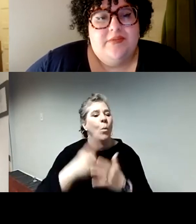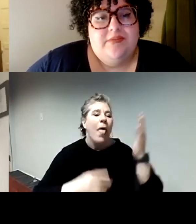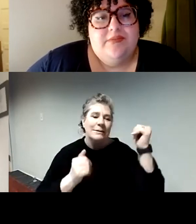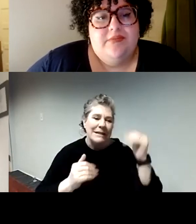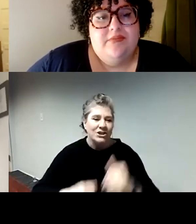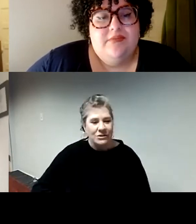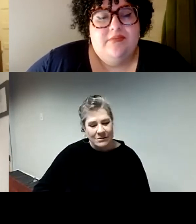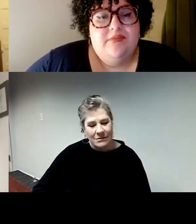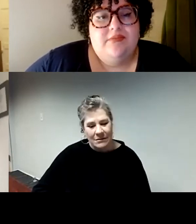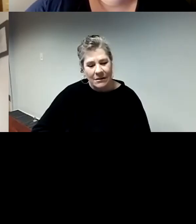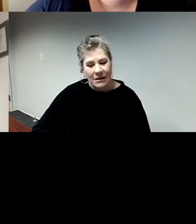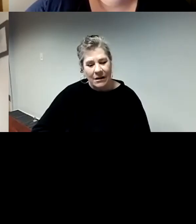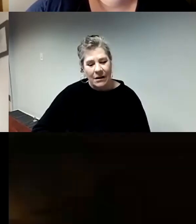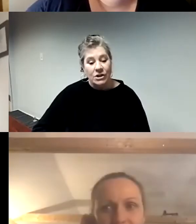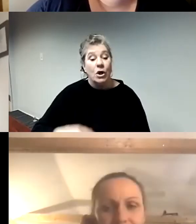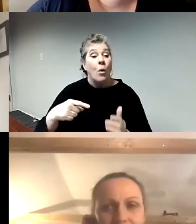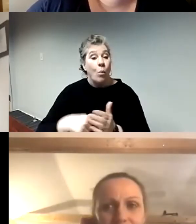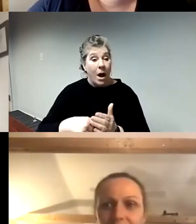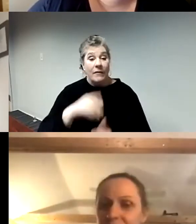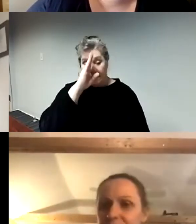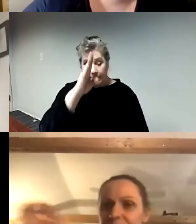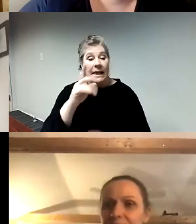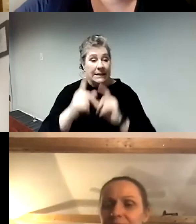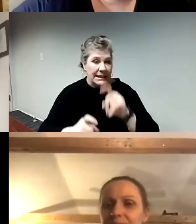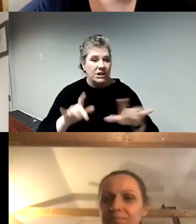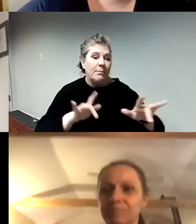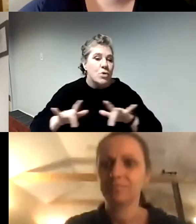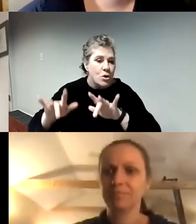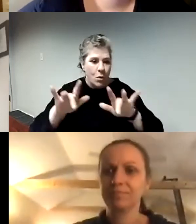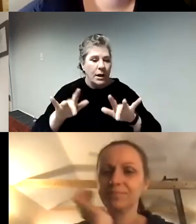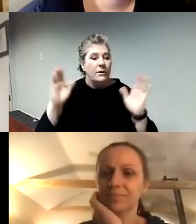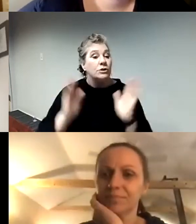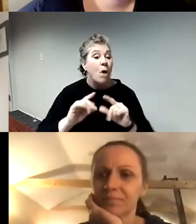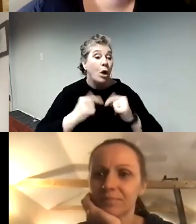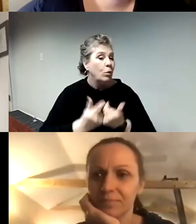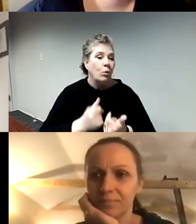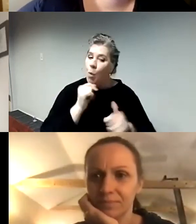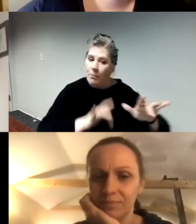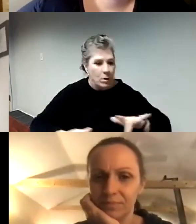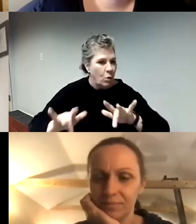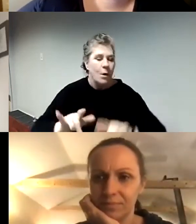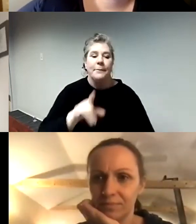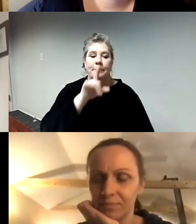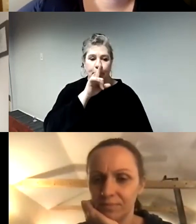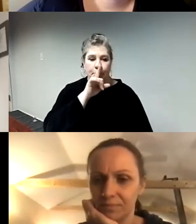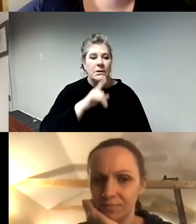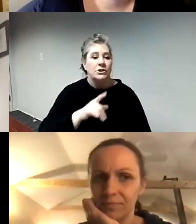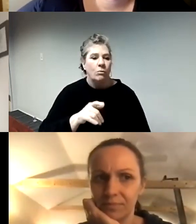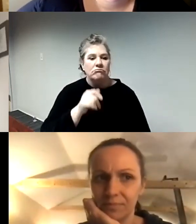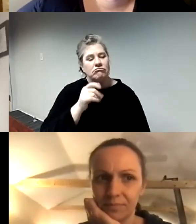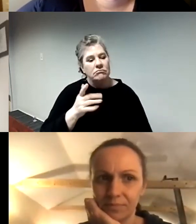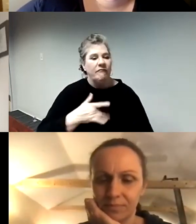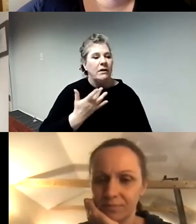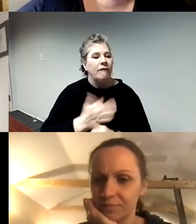So while this main session is being recorded, the small group conversations are not going to be recorded. So please feel free